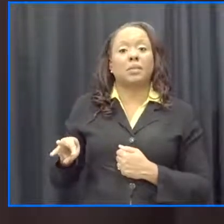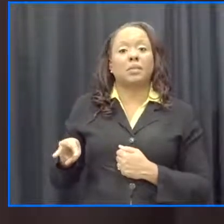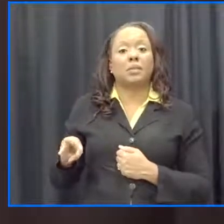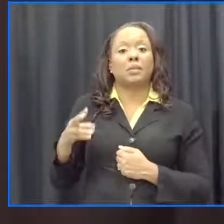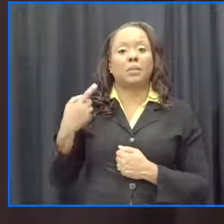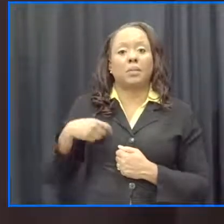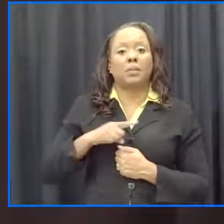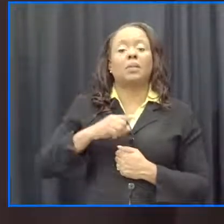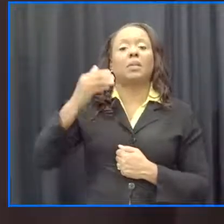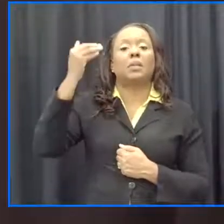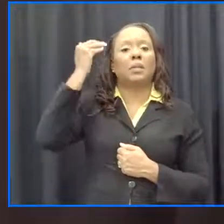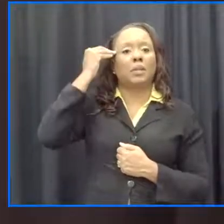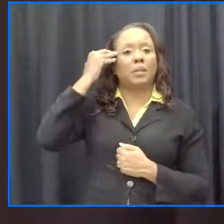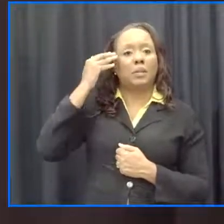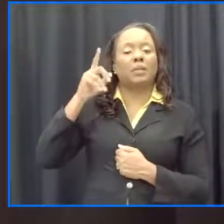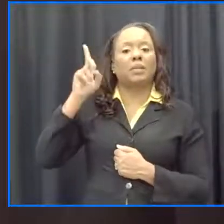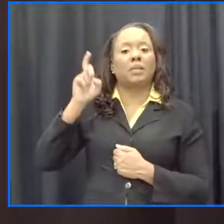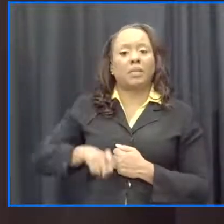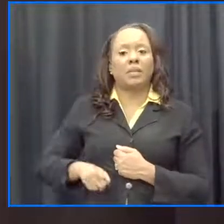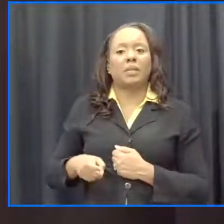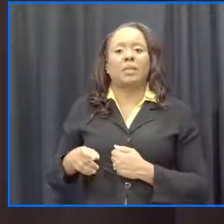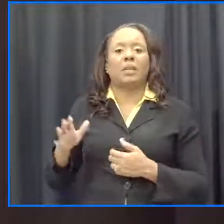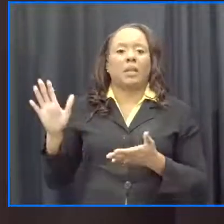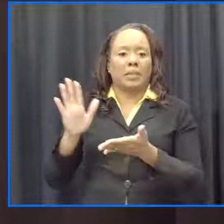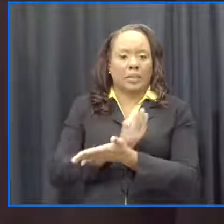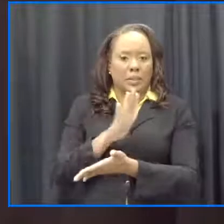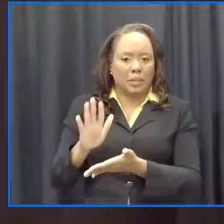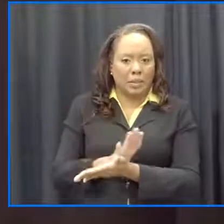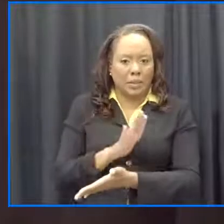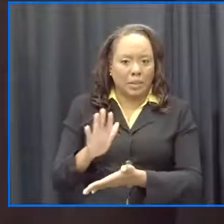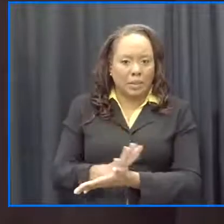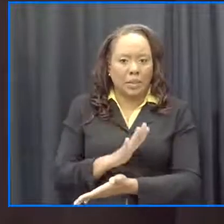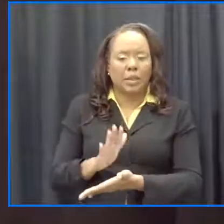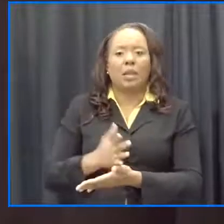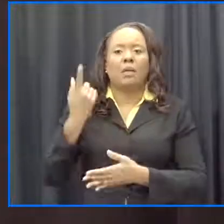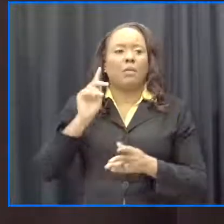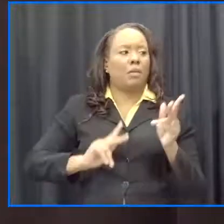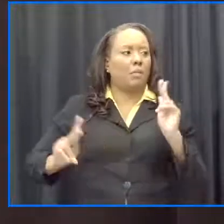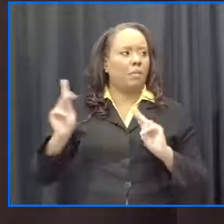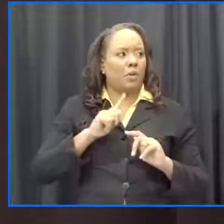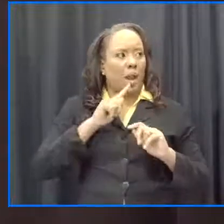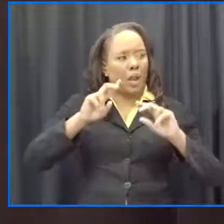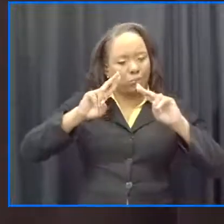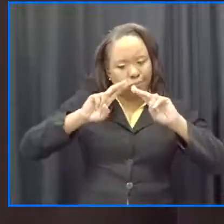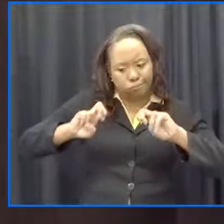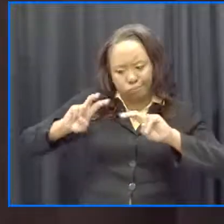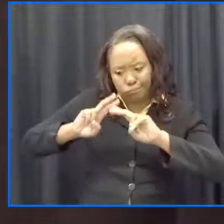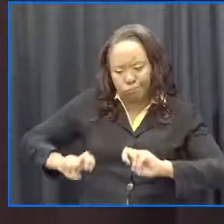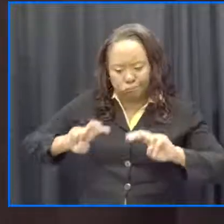was apparent to the government that we needed to subject that document to significant public scrutiny.